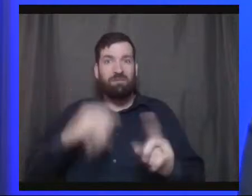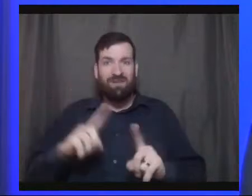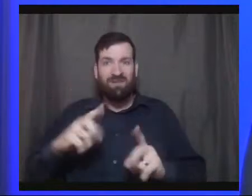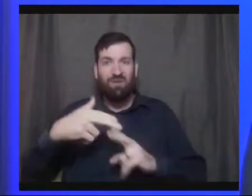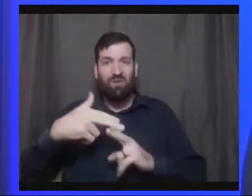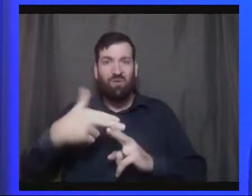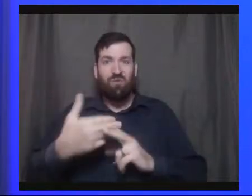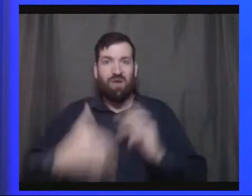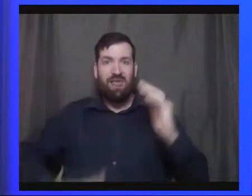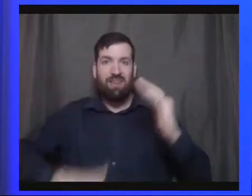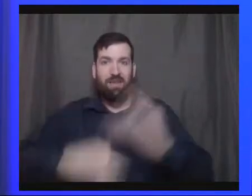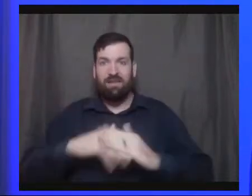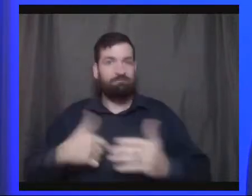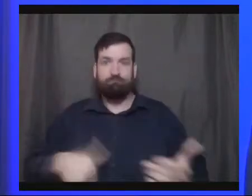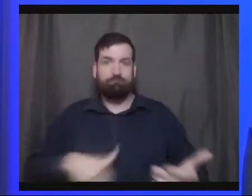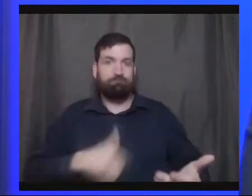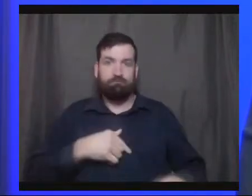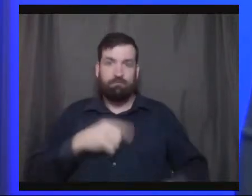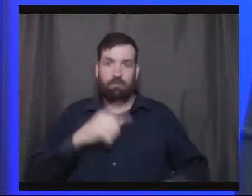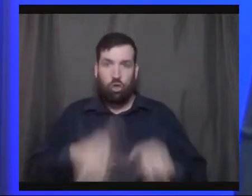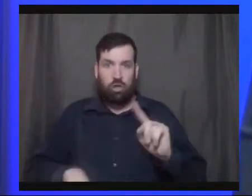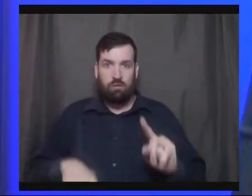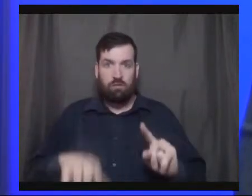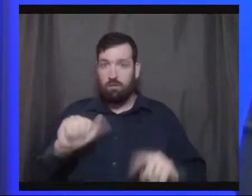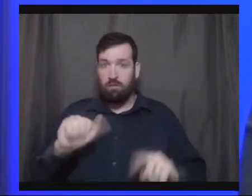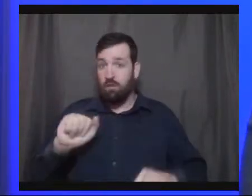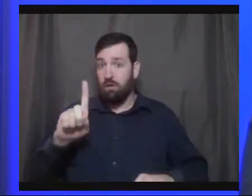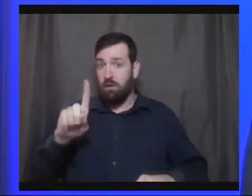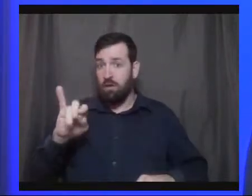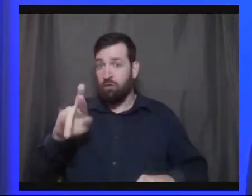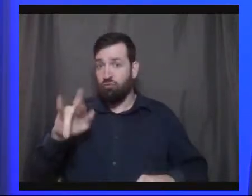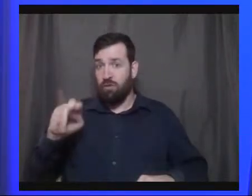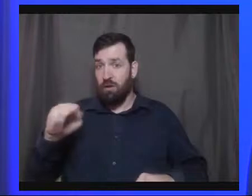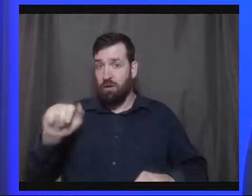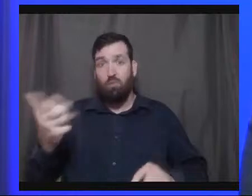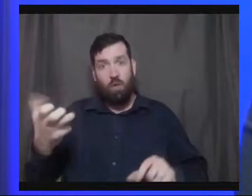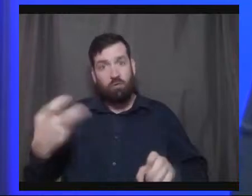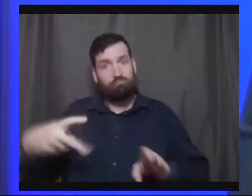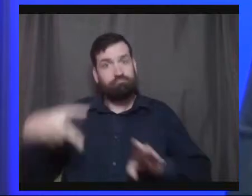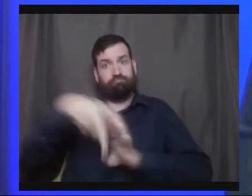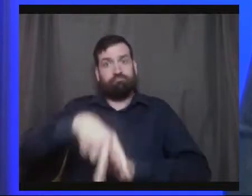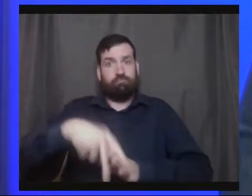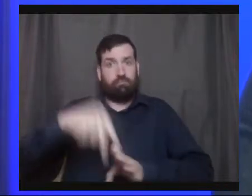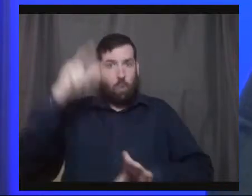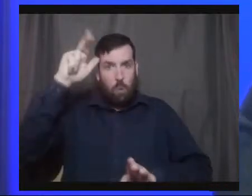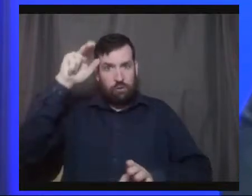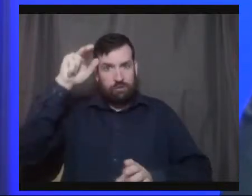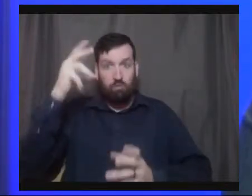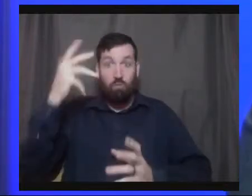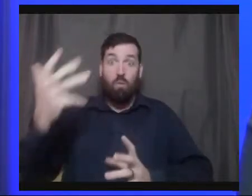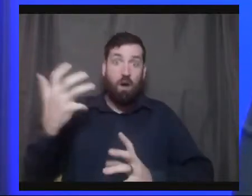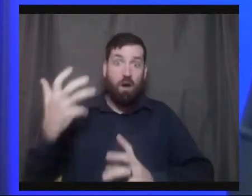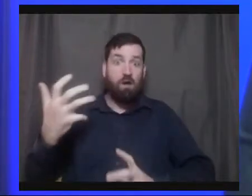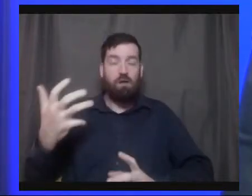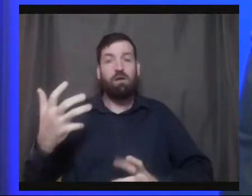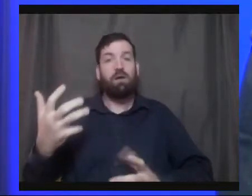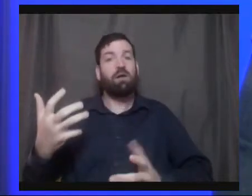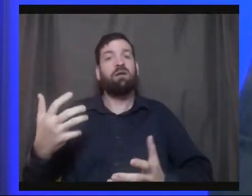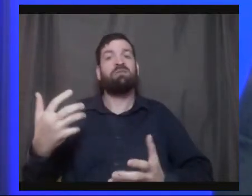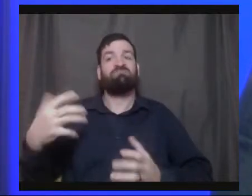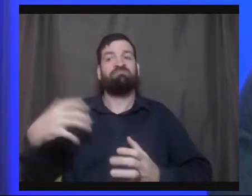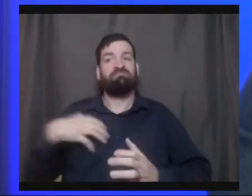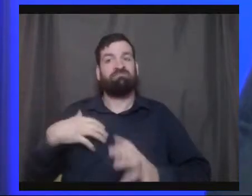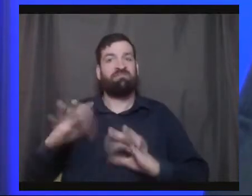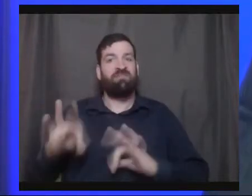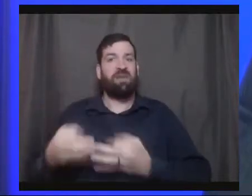we couldn't do. Adriana wanted to ride a horse, and that was something she always wanted to do, and so taking my family to do that.